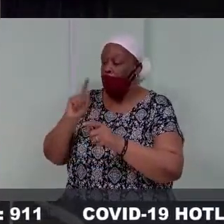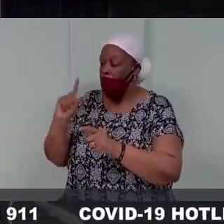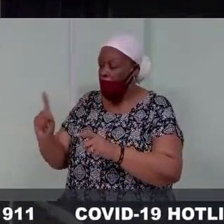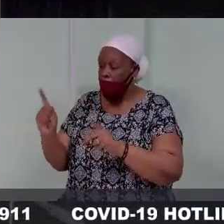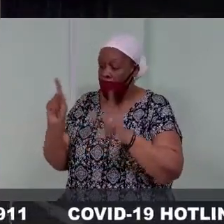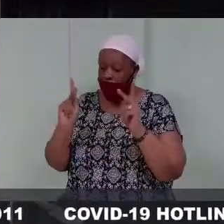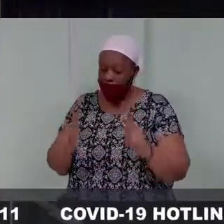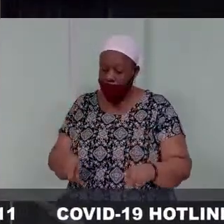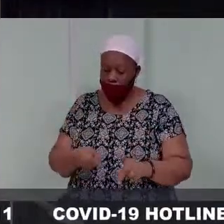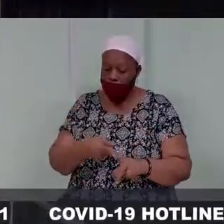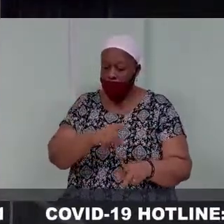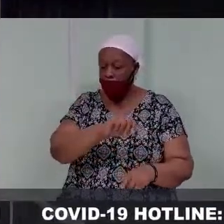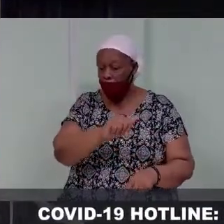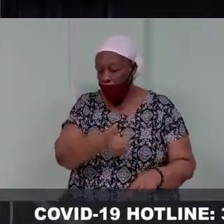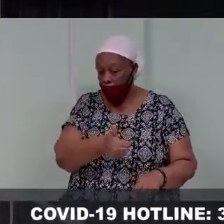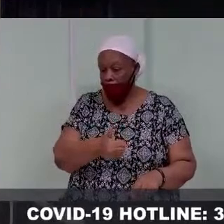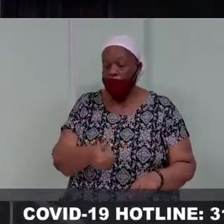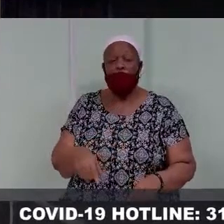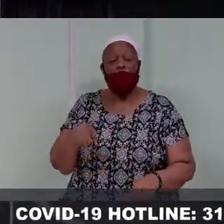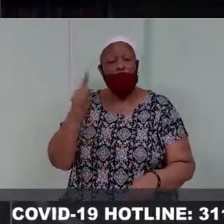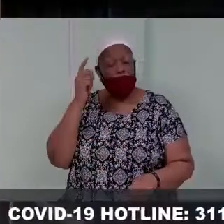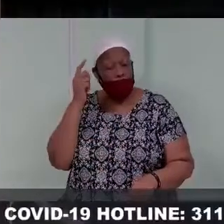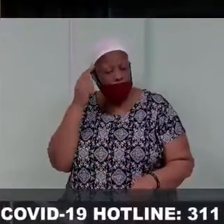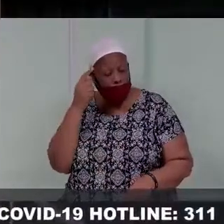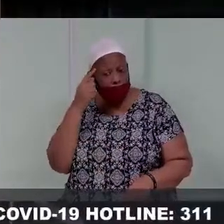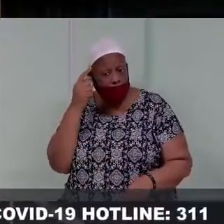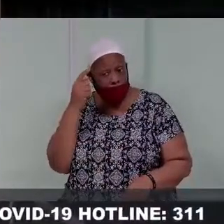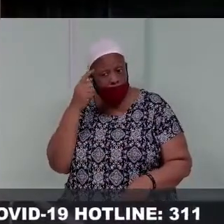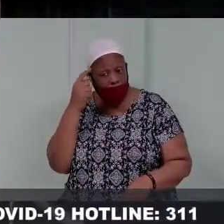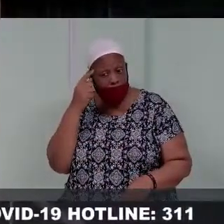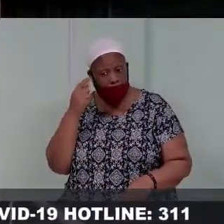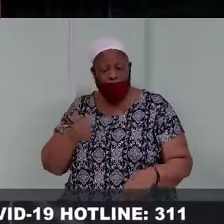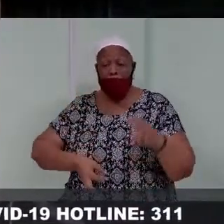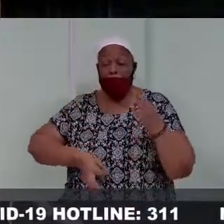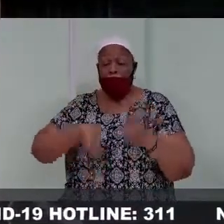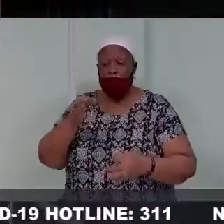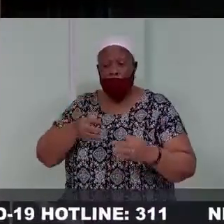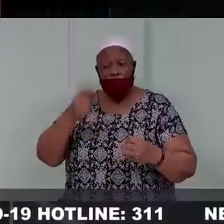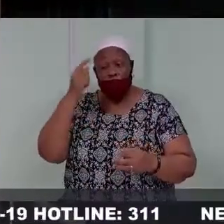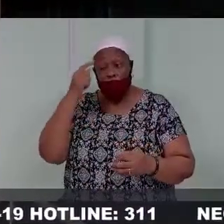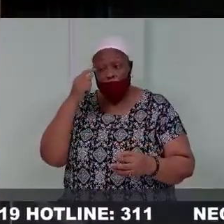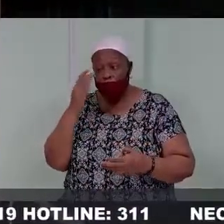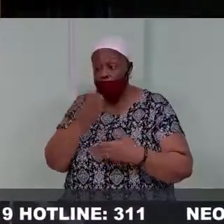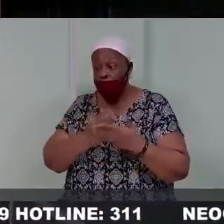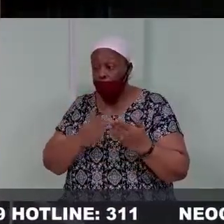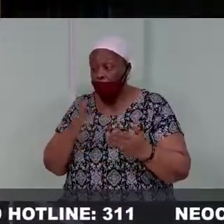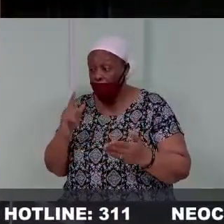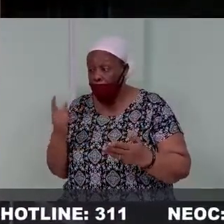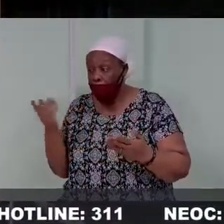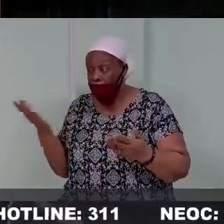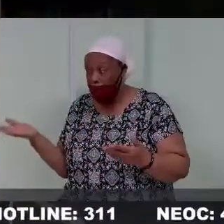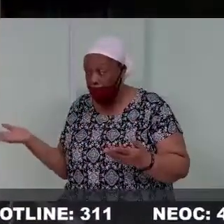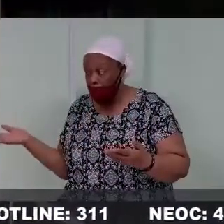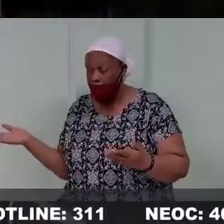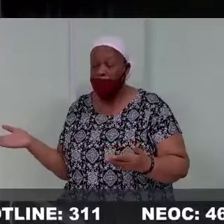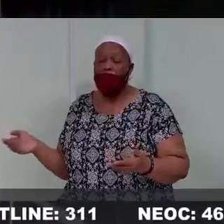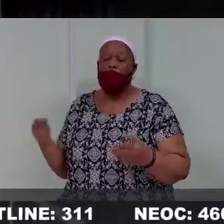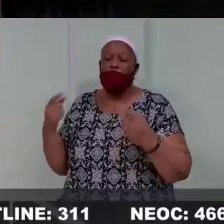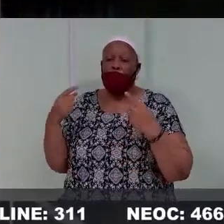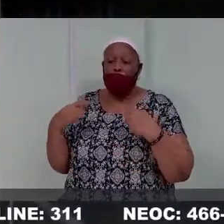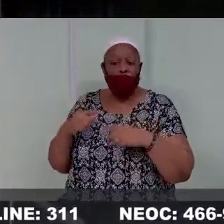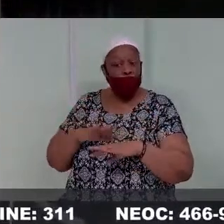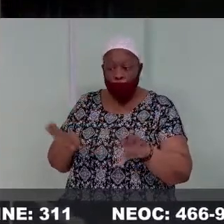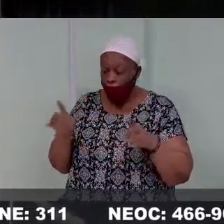of preventing its spread is distancing, social and physical distancing, the wearing of masks, and the hand